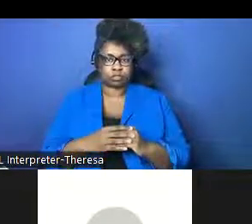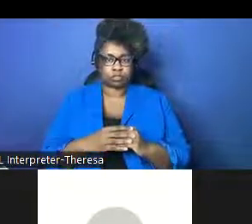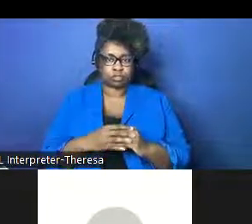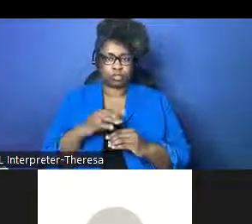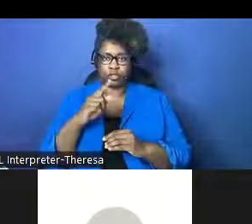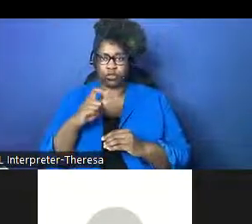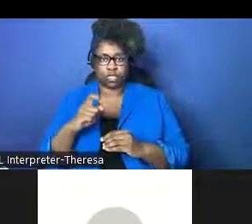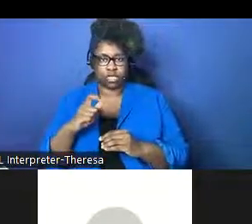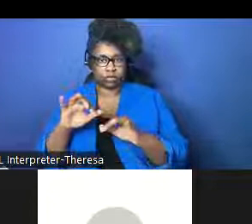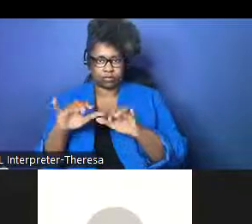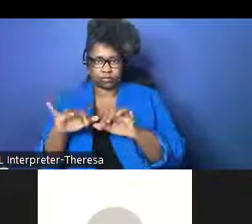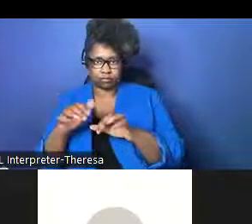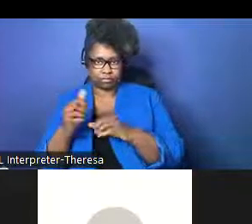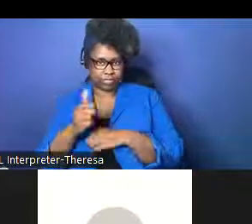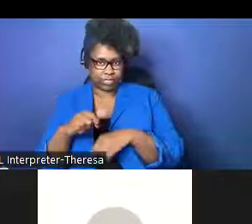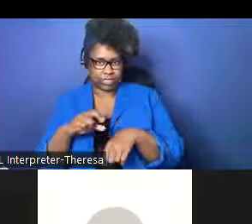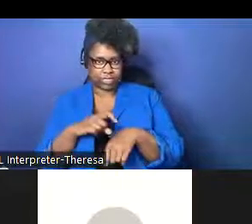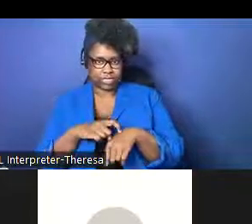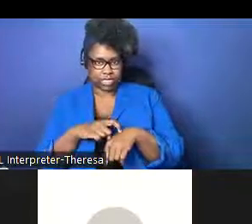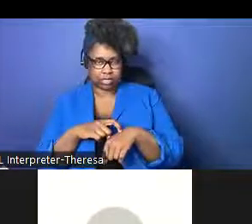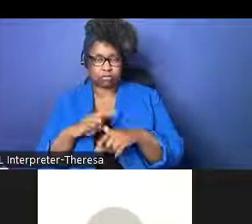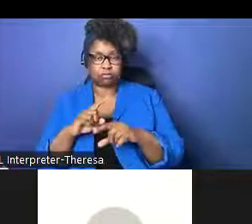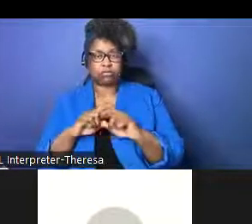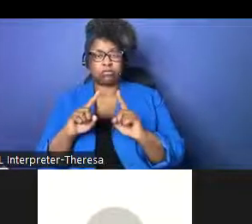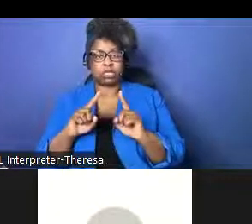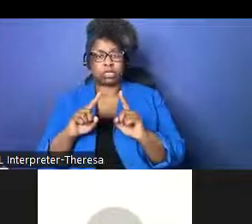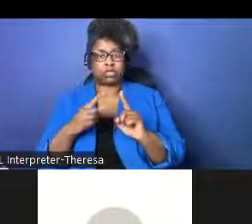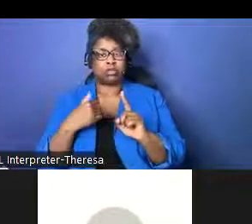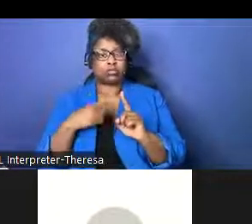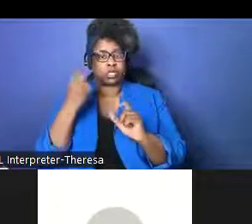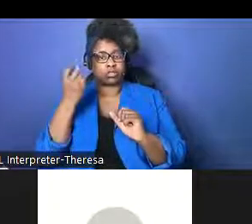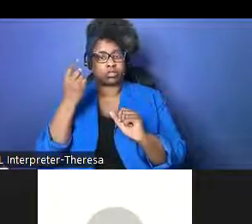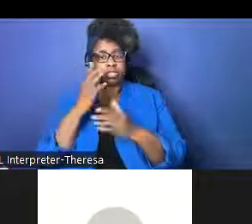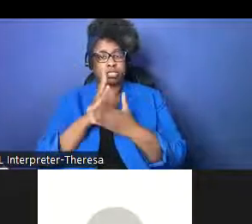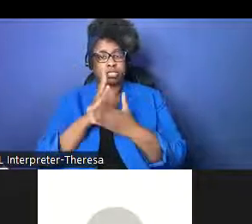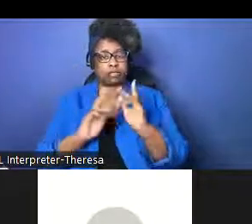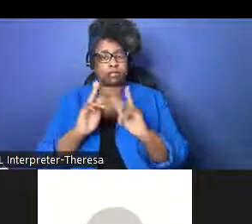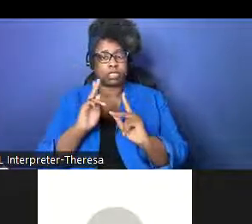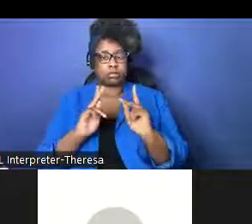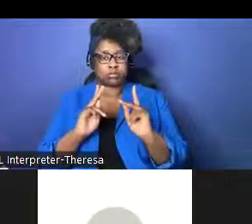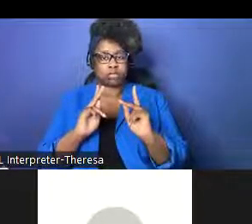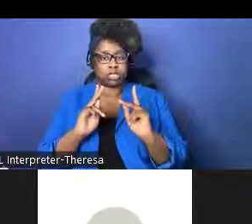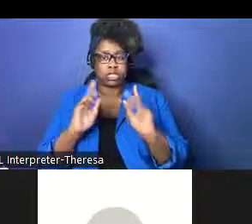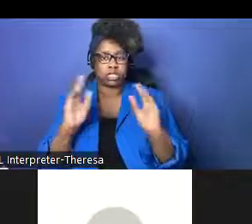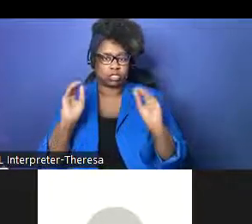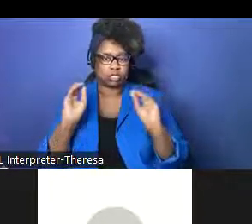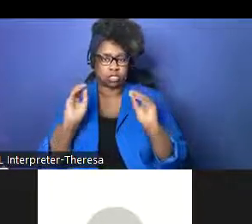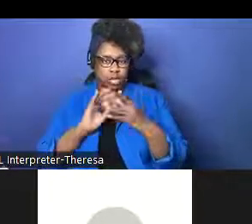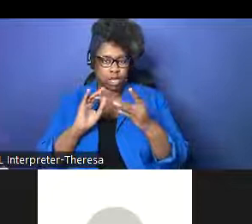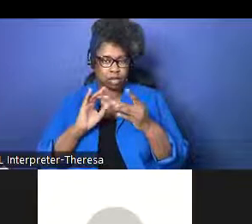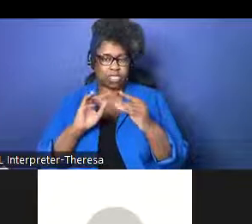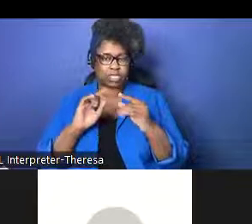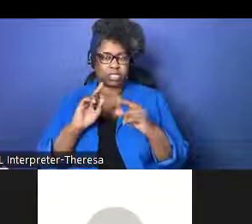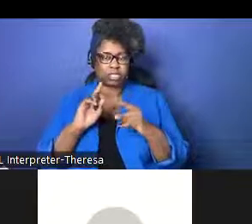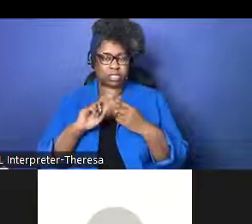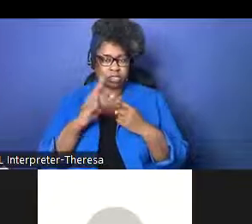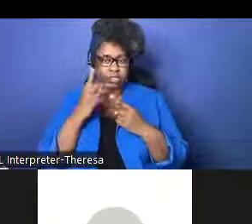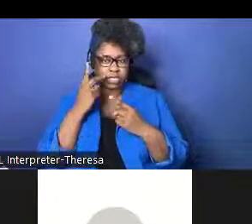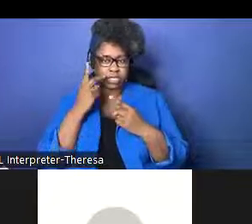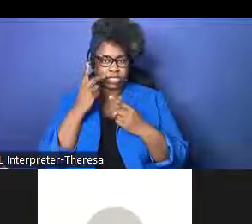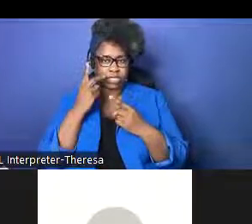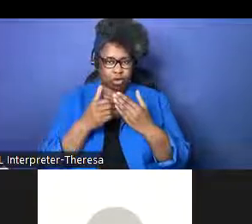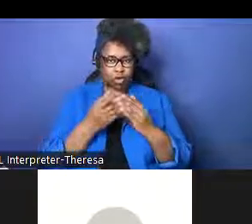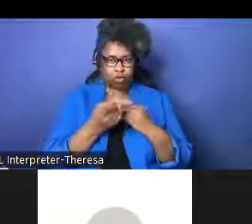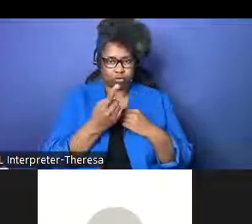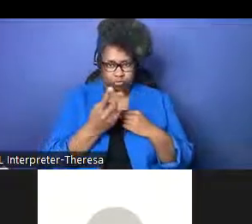in at any time, but we do also recognize that some people might not have comments until they've seen all of the scenarios.